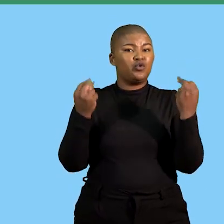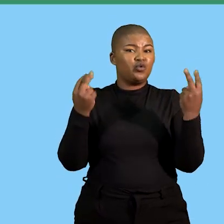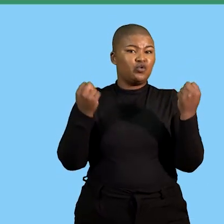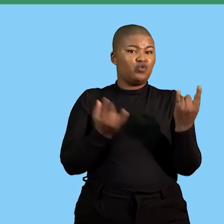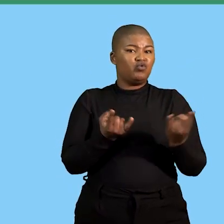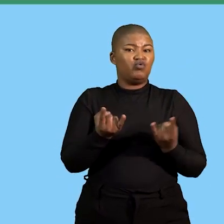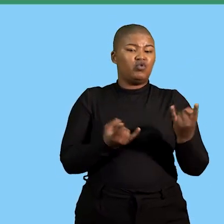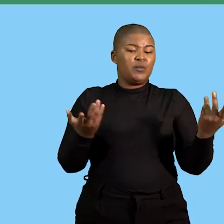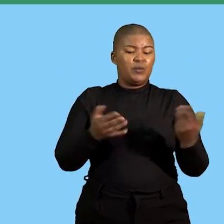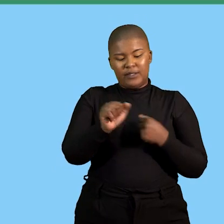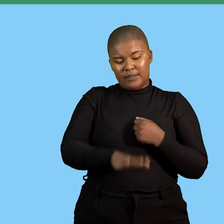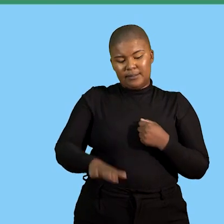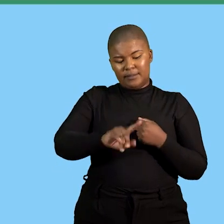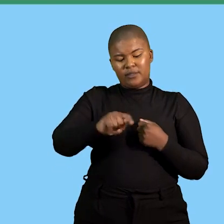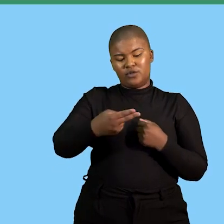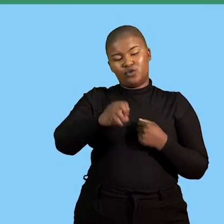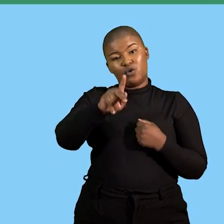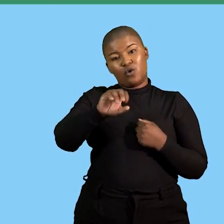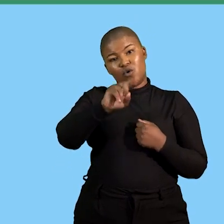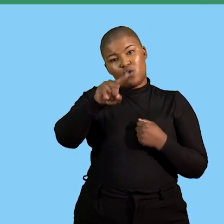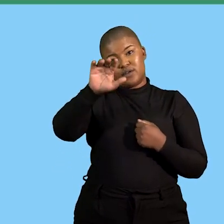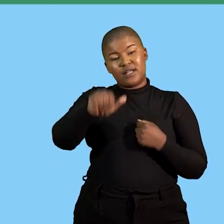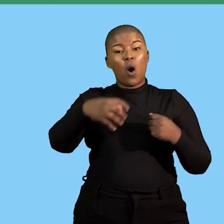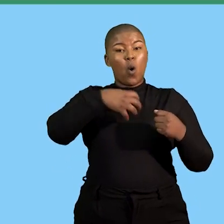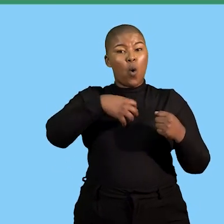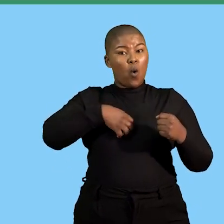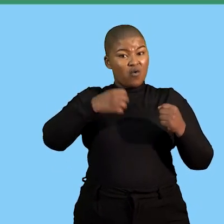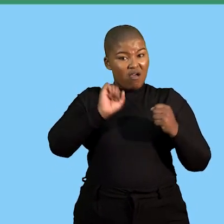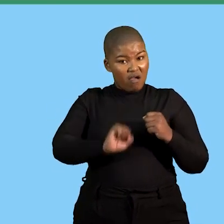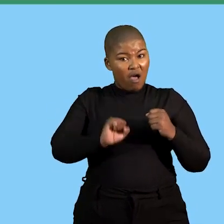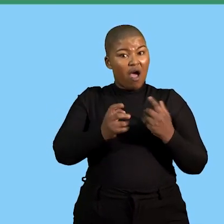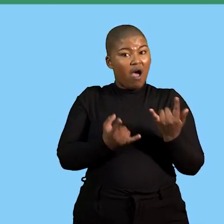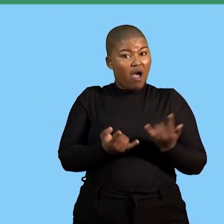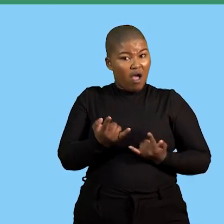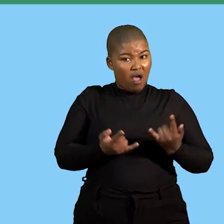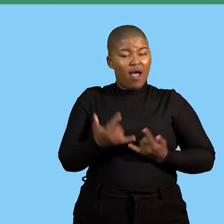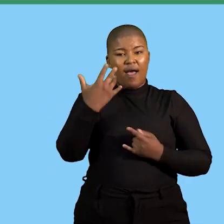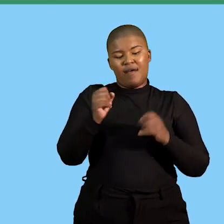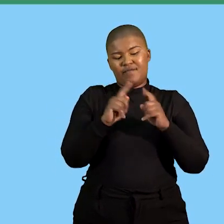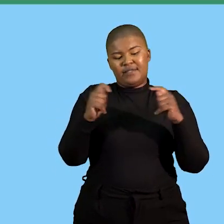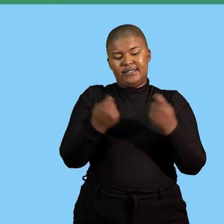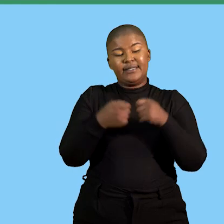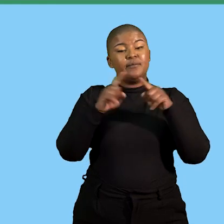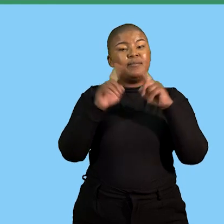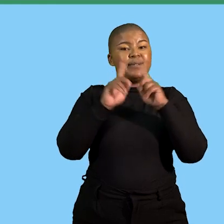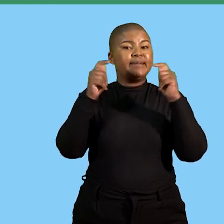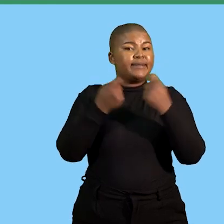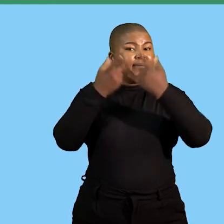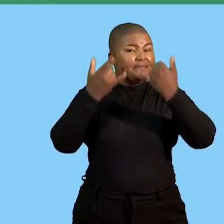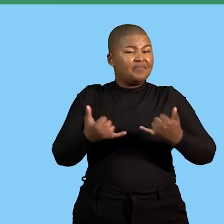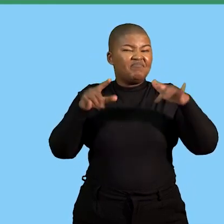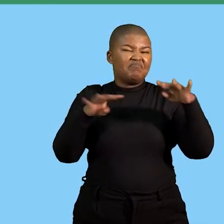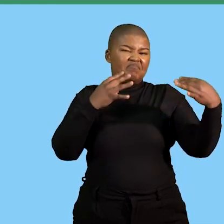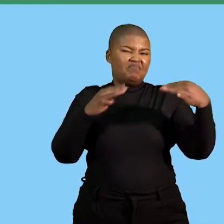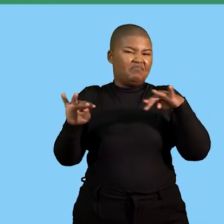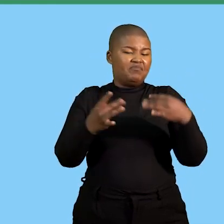a new store in Thokoza, and the owner has a team that deals with marketing. The team is currently going through a period of